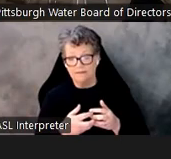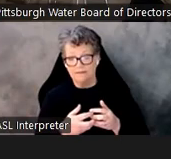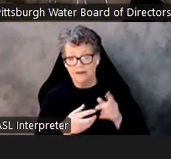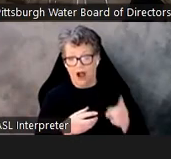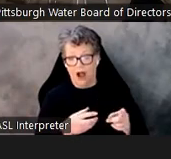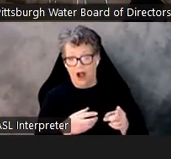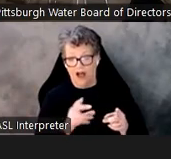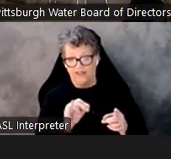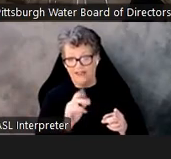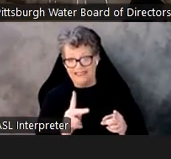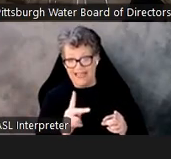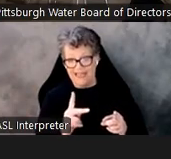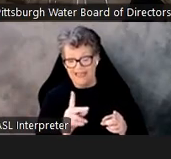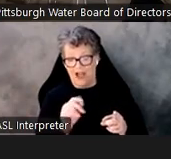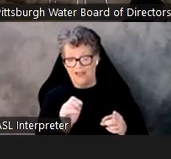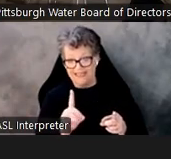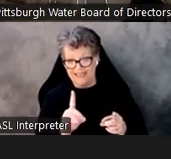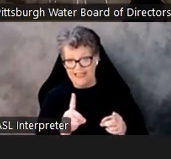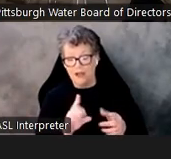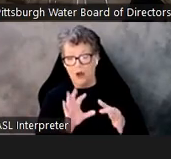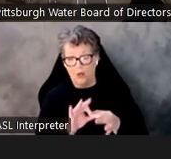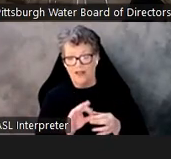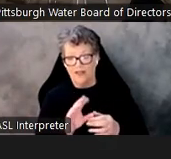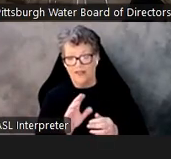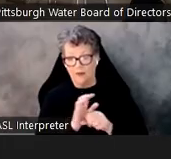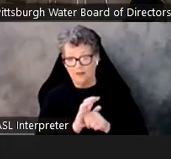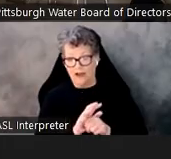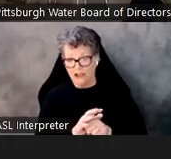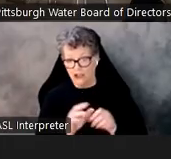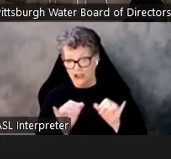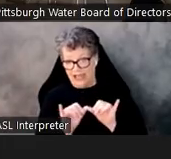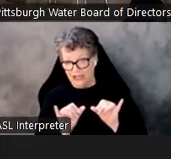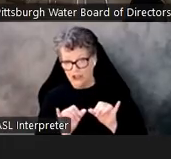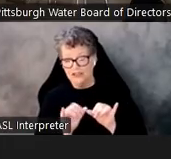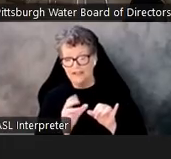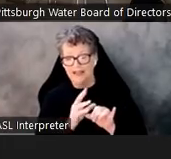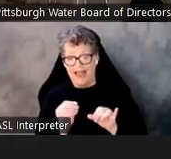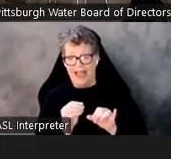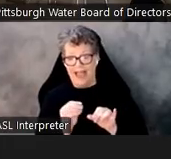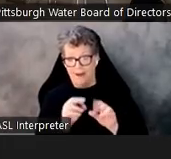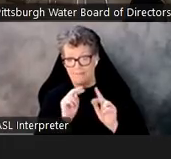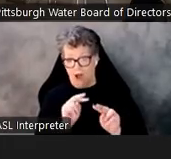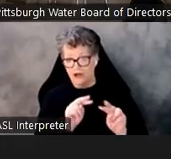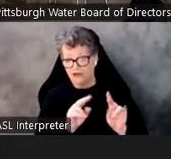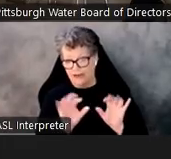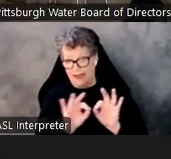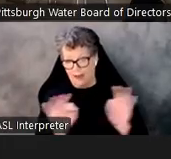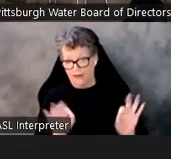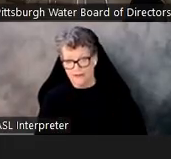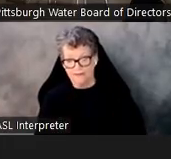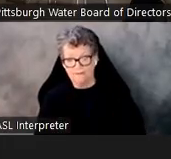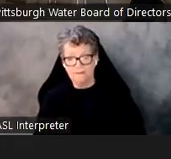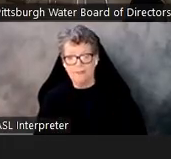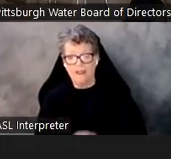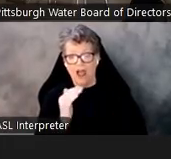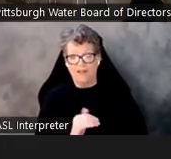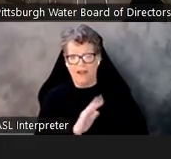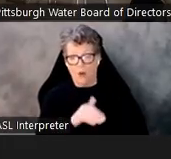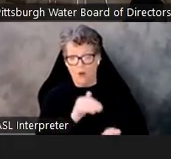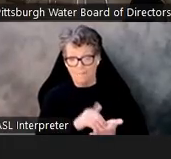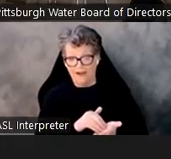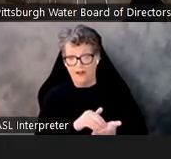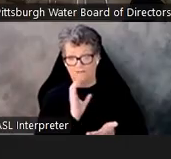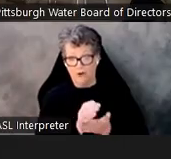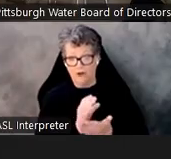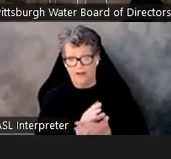skid, along with the associated pressure gauges, operating panels, and SCADA monitoring cables. The lower middle